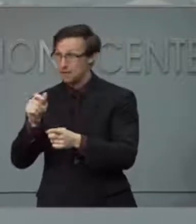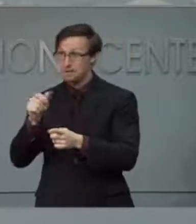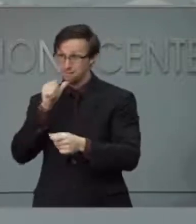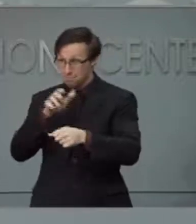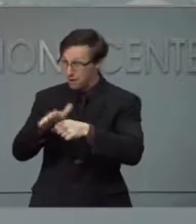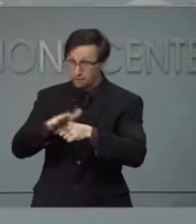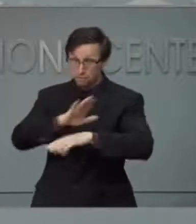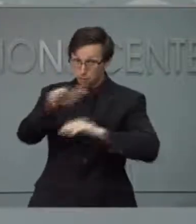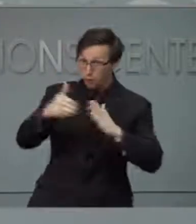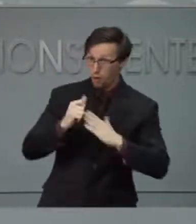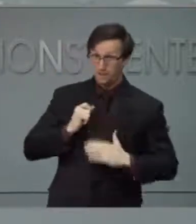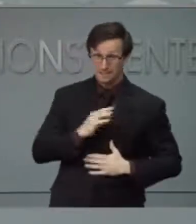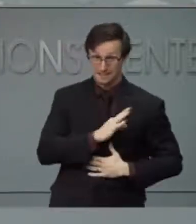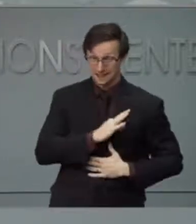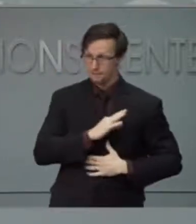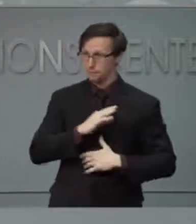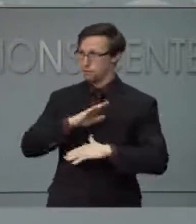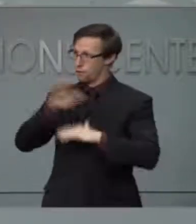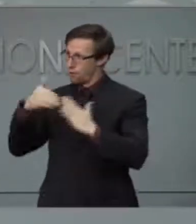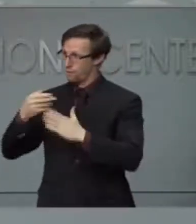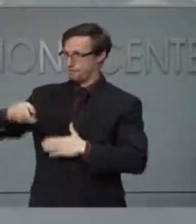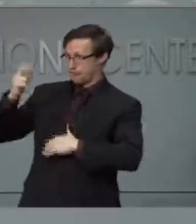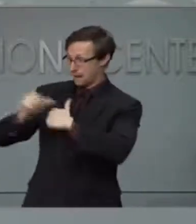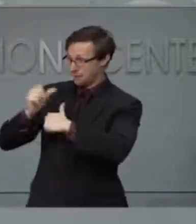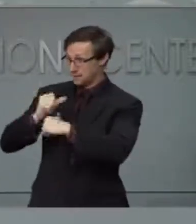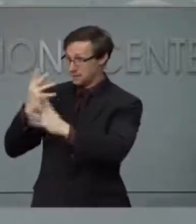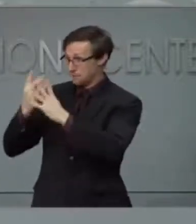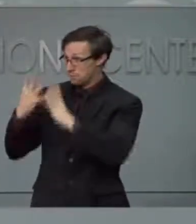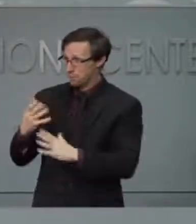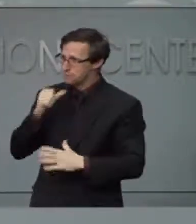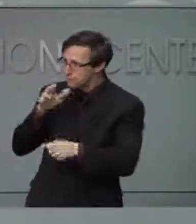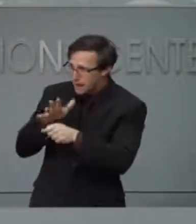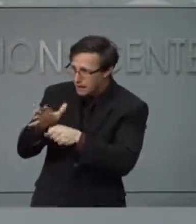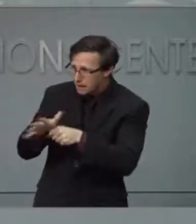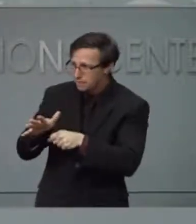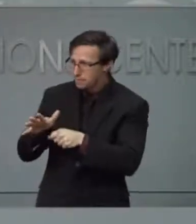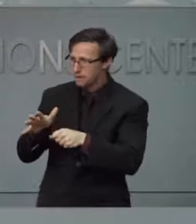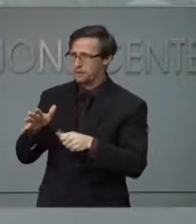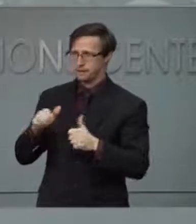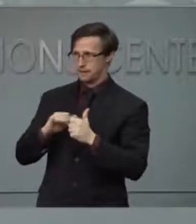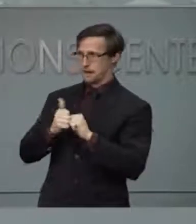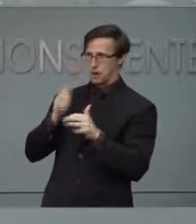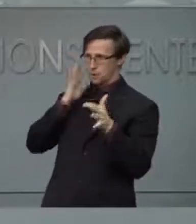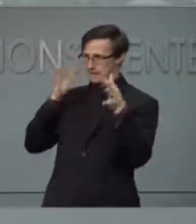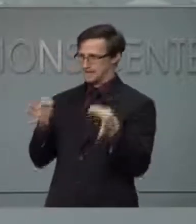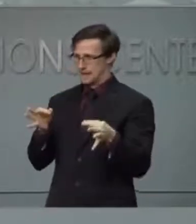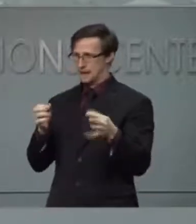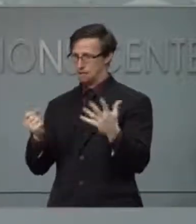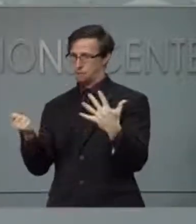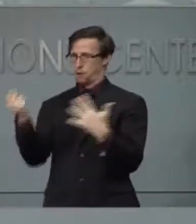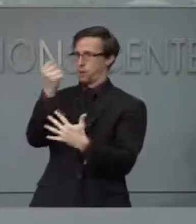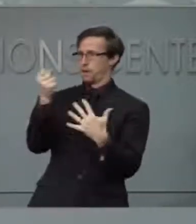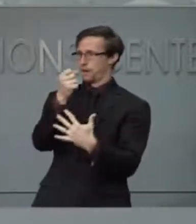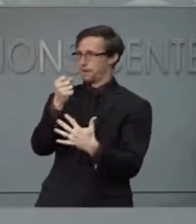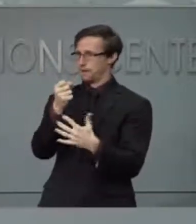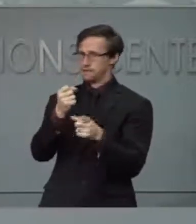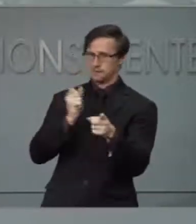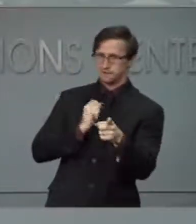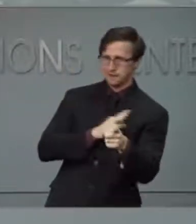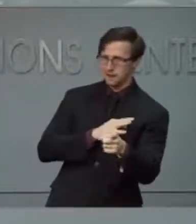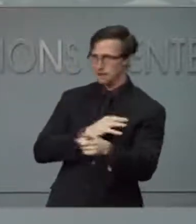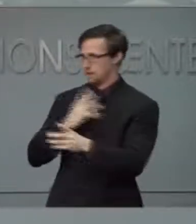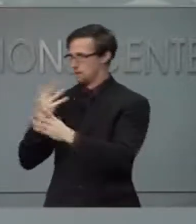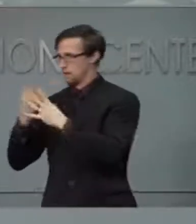and all high-risk prisoners, how those doses will be prioritized between those two groups. Thank